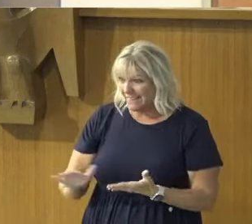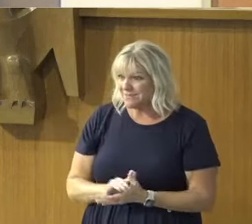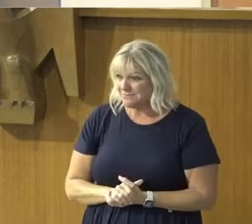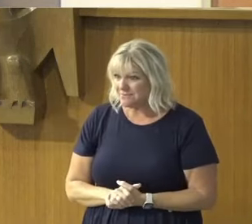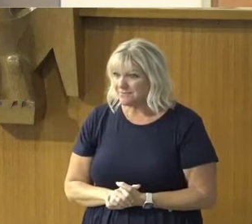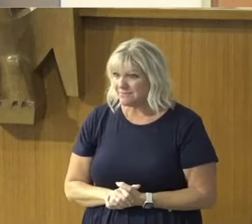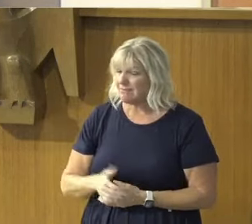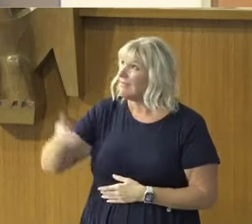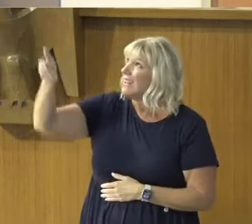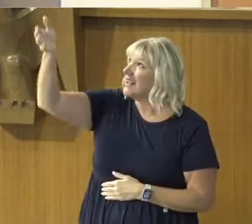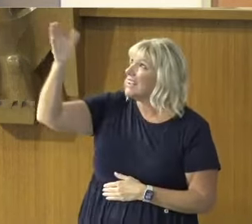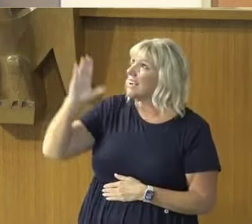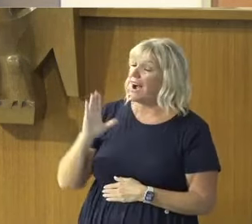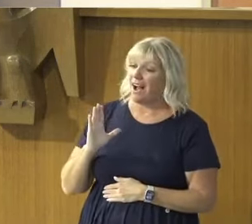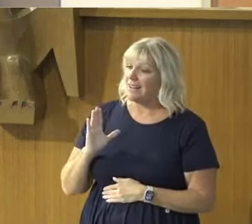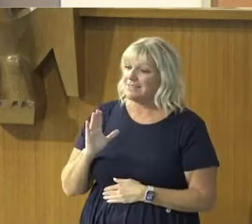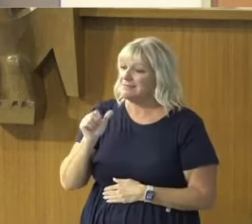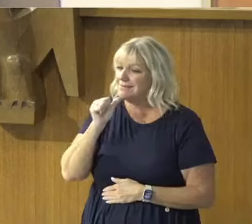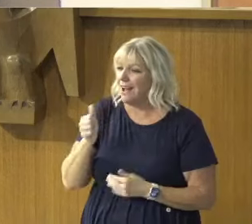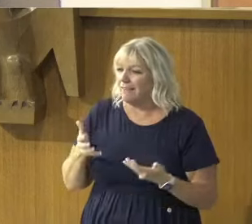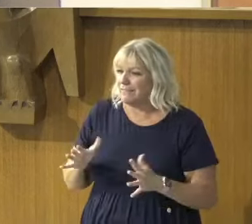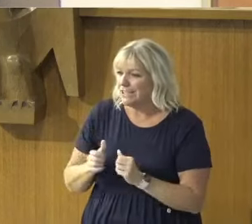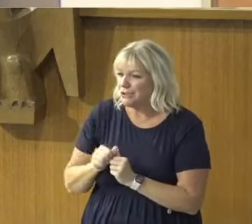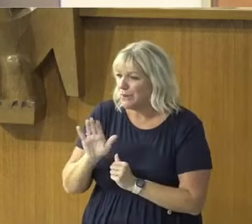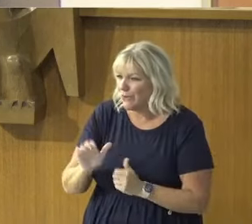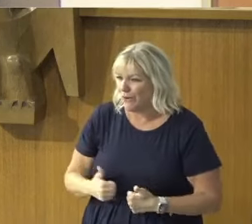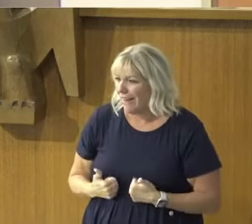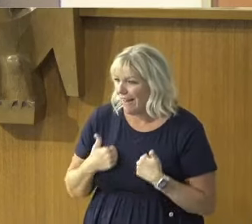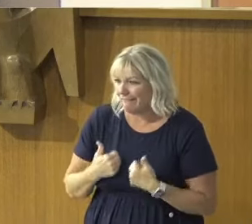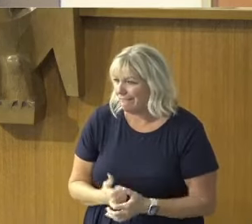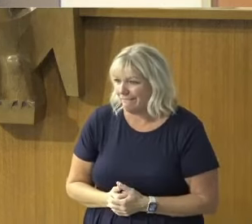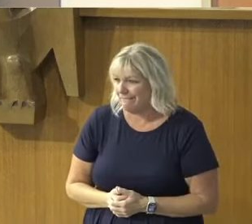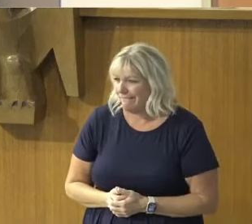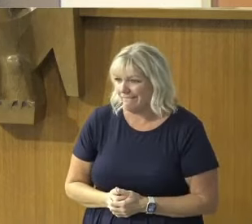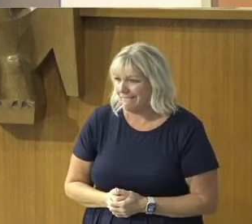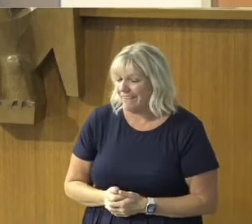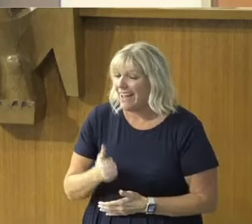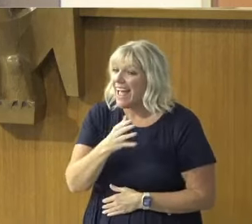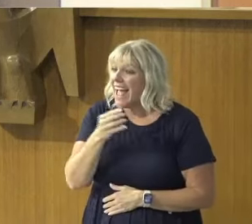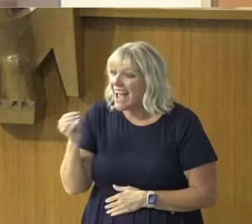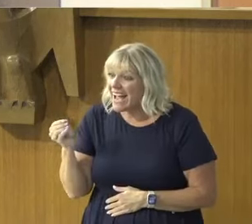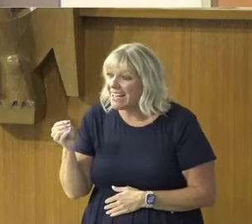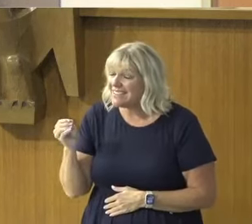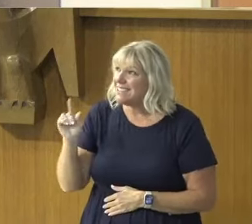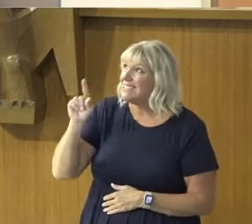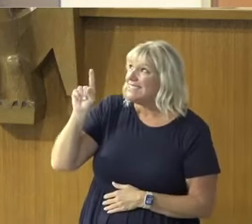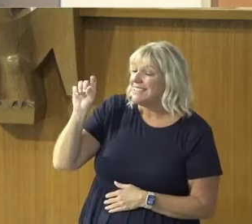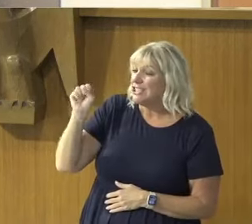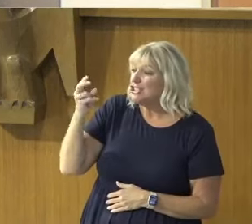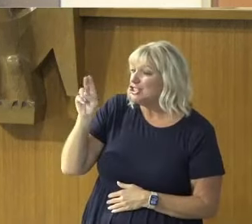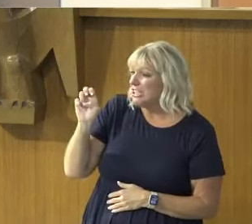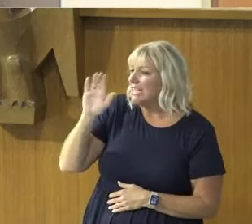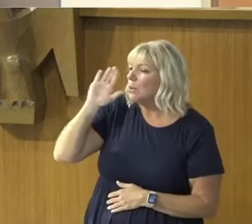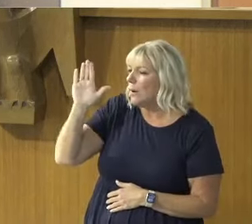And God is not nearly done with your life. And she will be with you